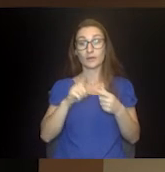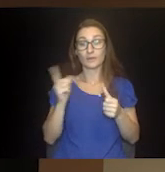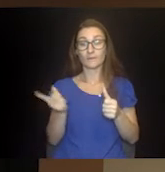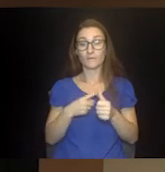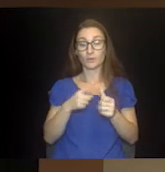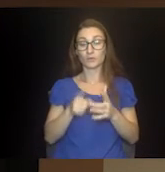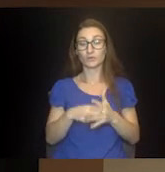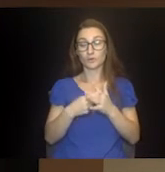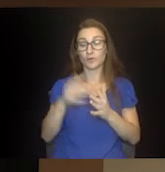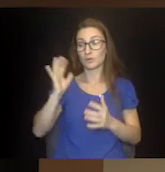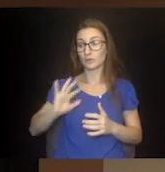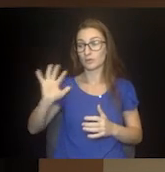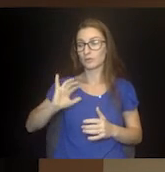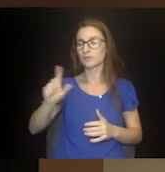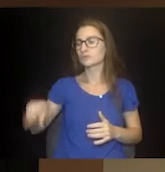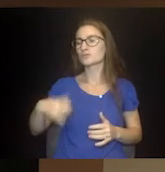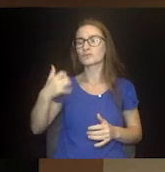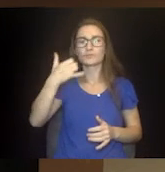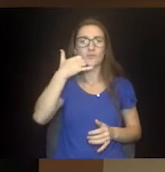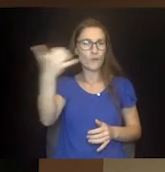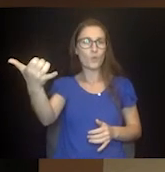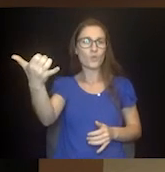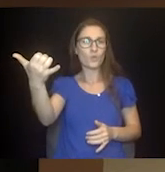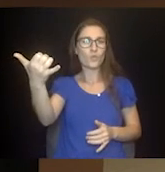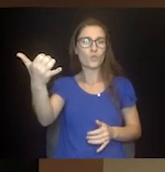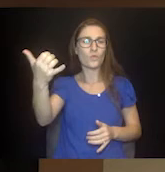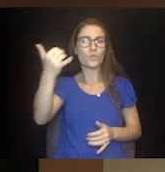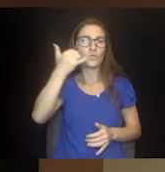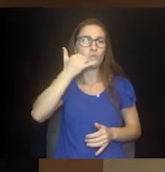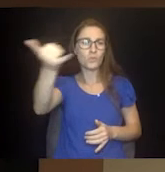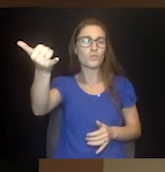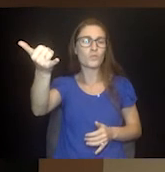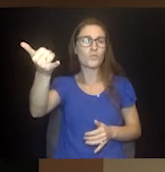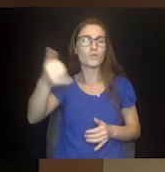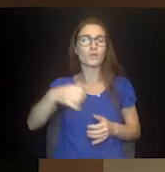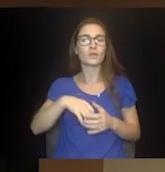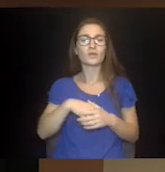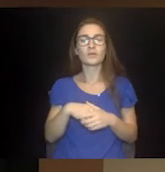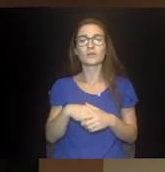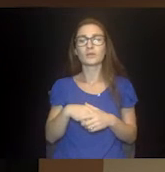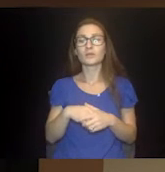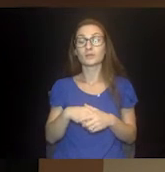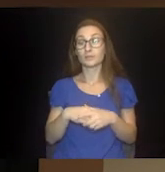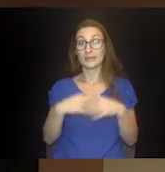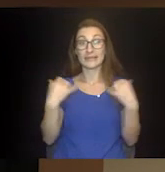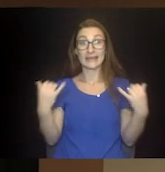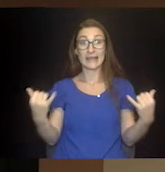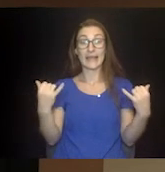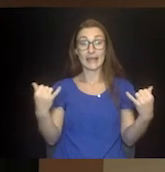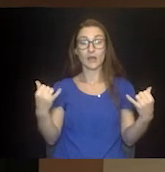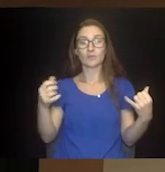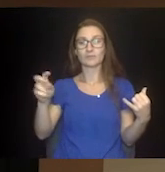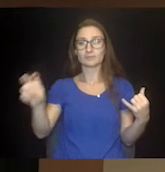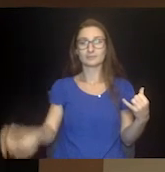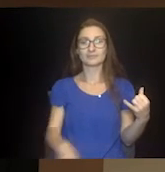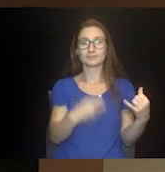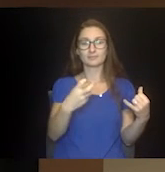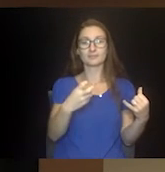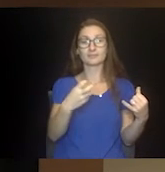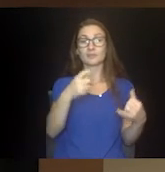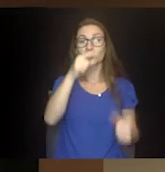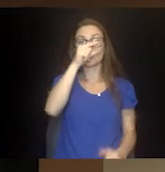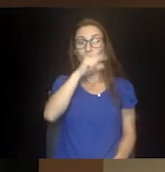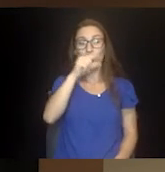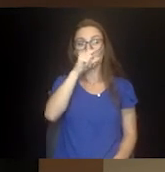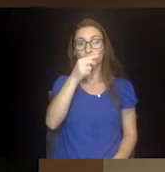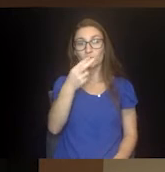when I first started, we did it on a telephone conference call type call, but actually as of late,